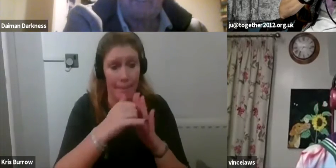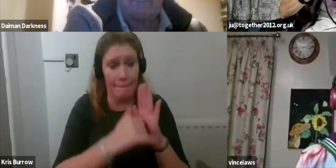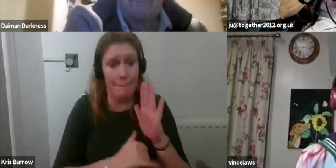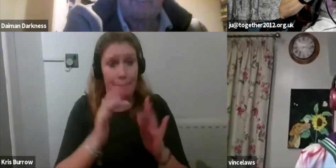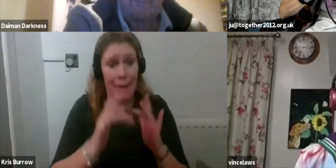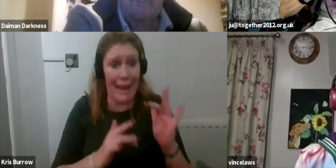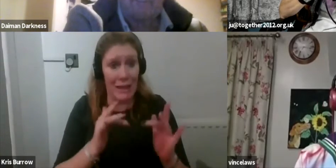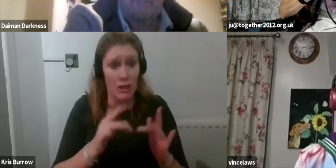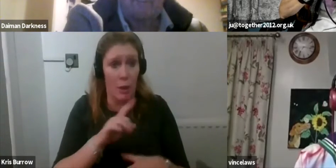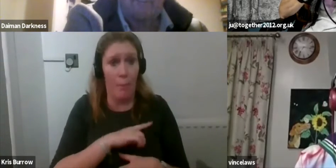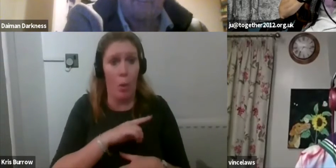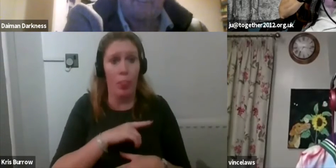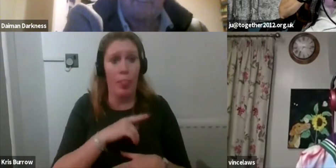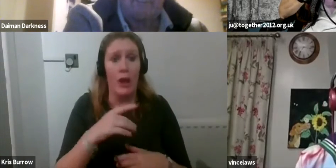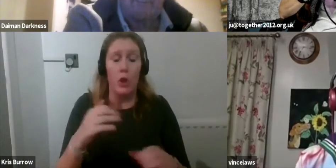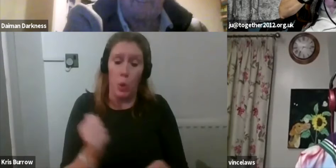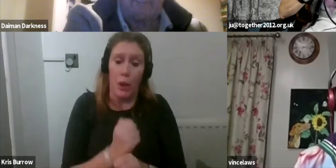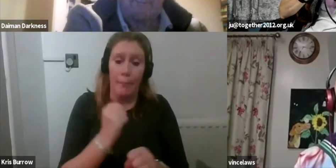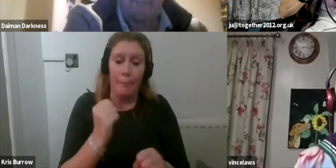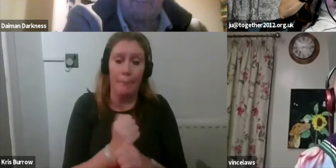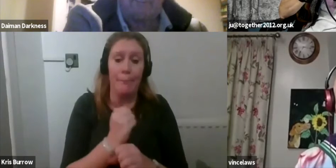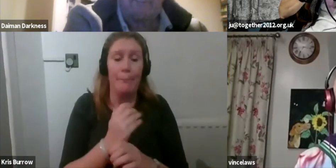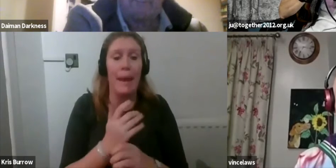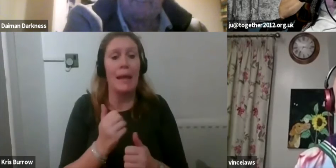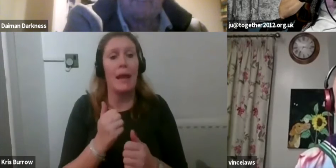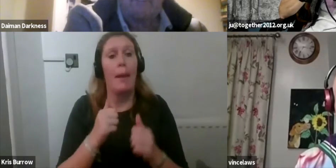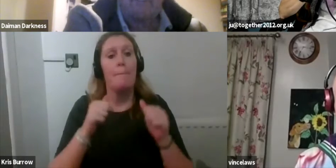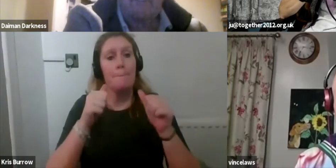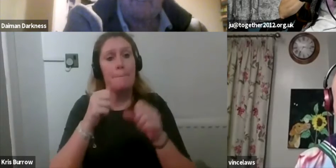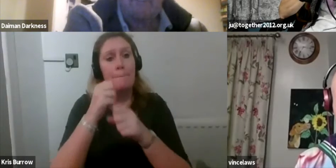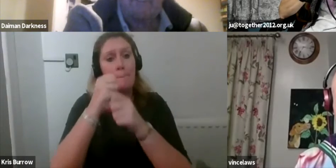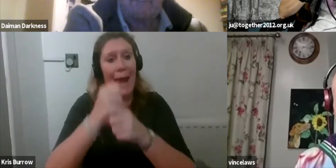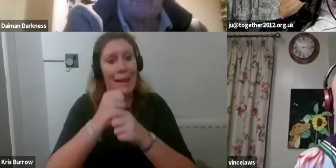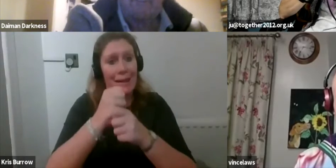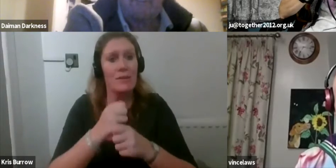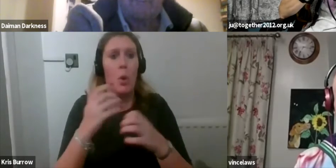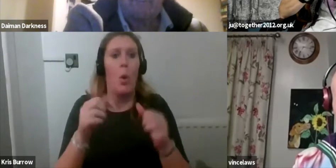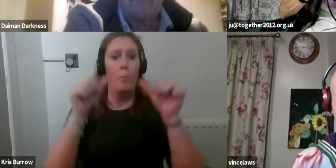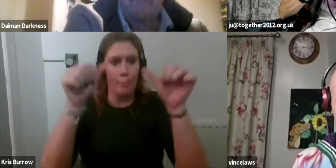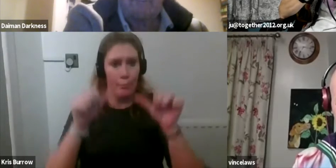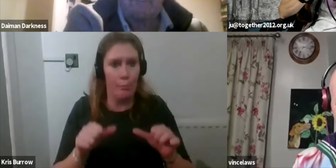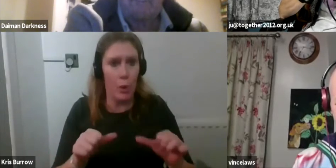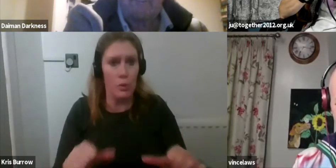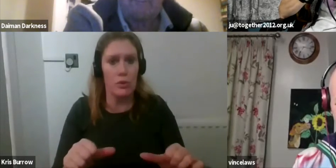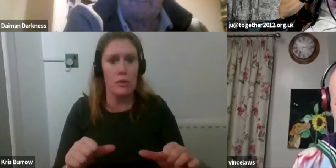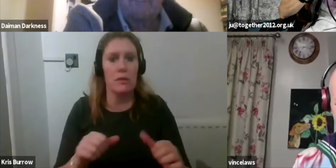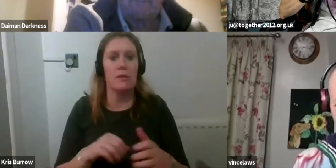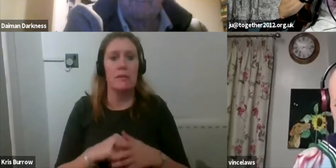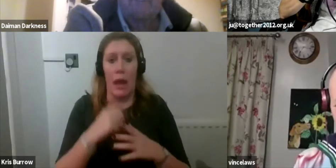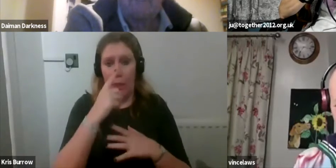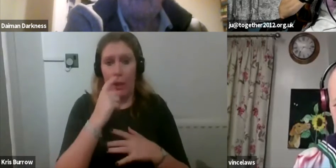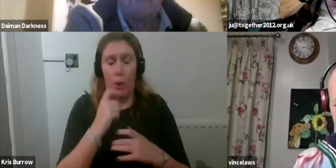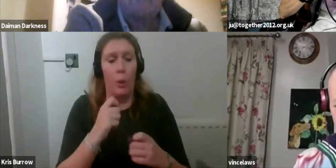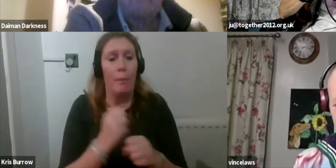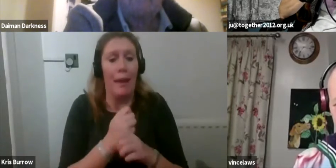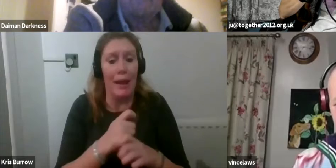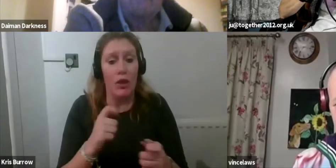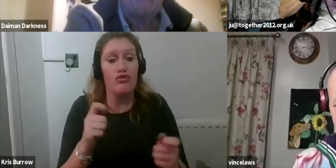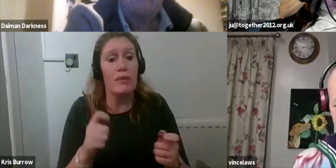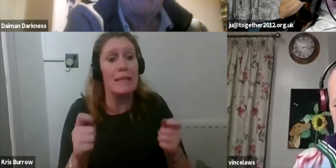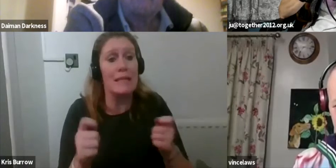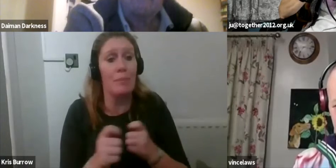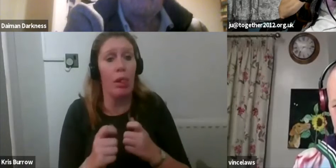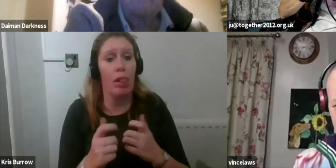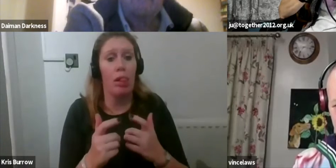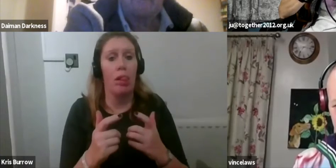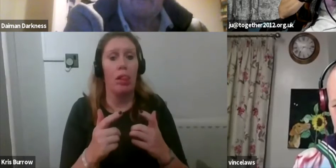Mary Wollstonecraft. And also Justin Edgar's exhibition, Reasonable Adjustment, about the reasonable